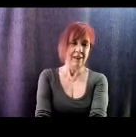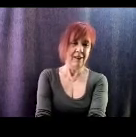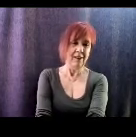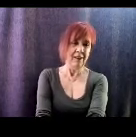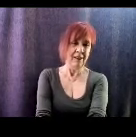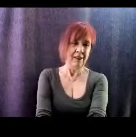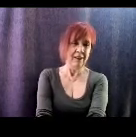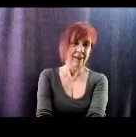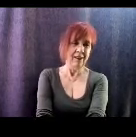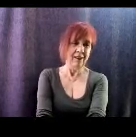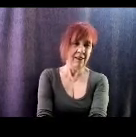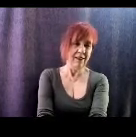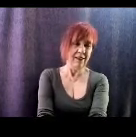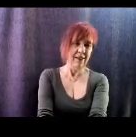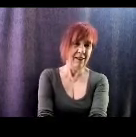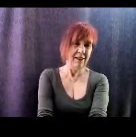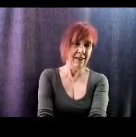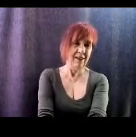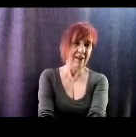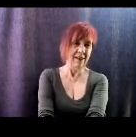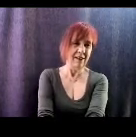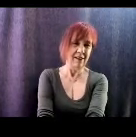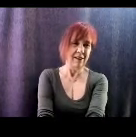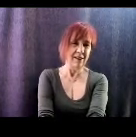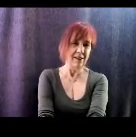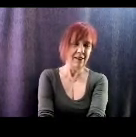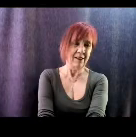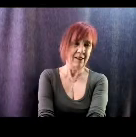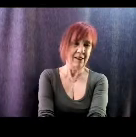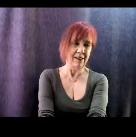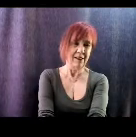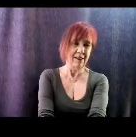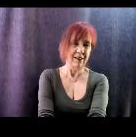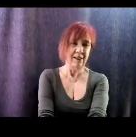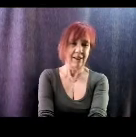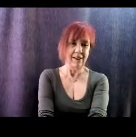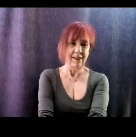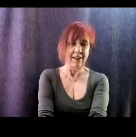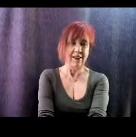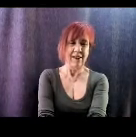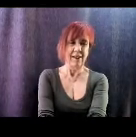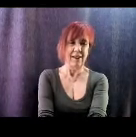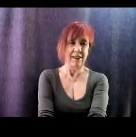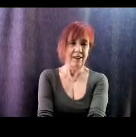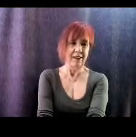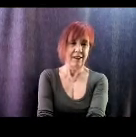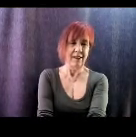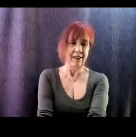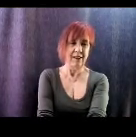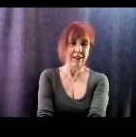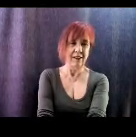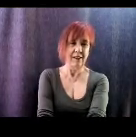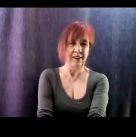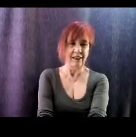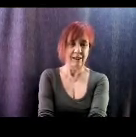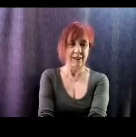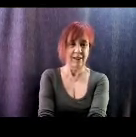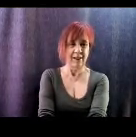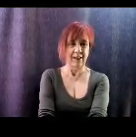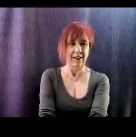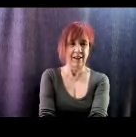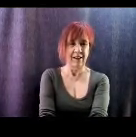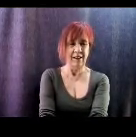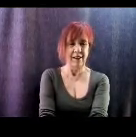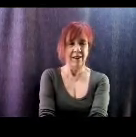friends, and they helped him. Especially, we had lots of children in the neighborhood, and he spent time with them, and